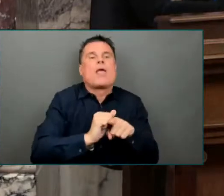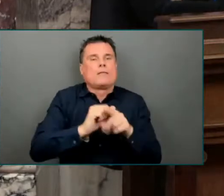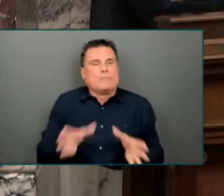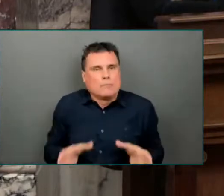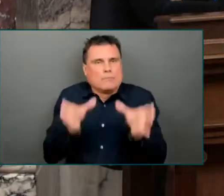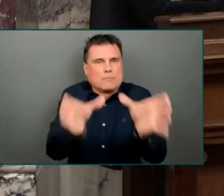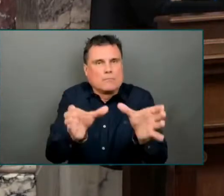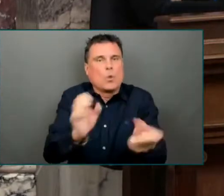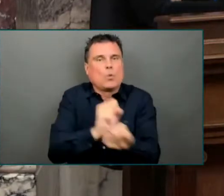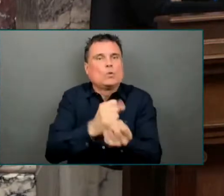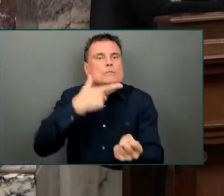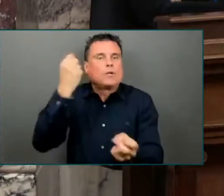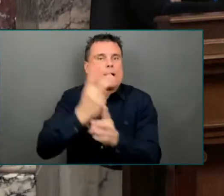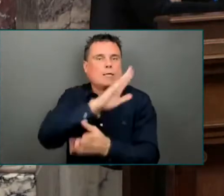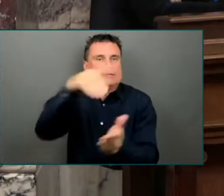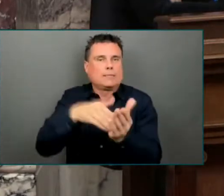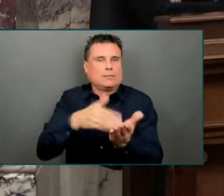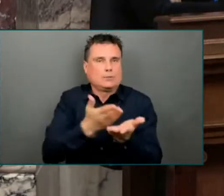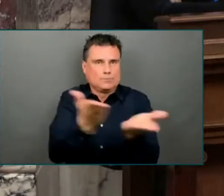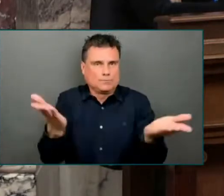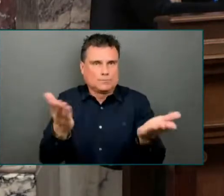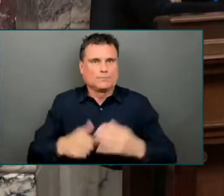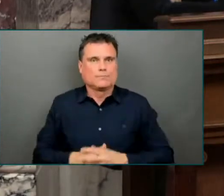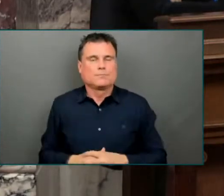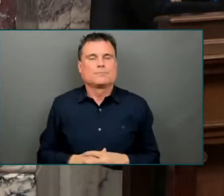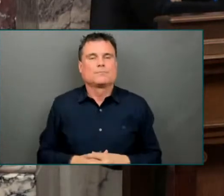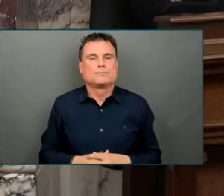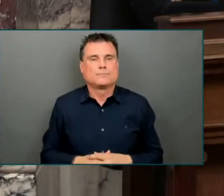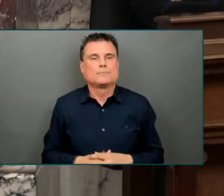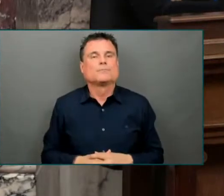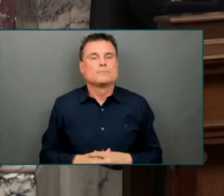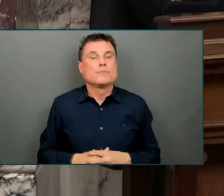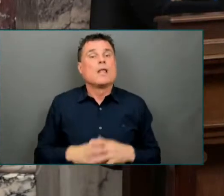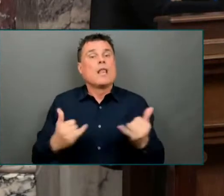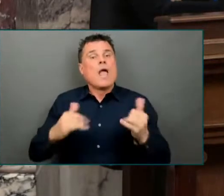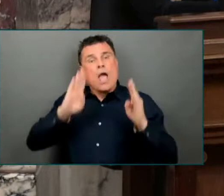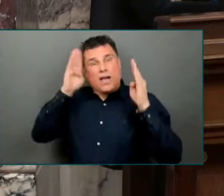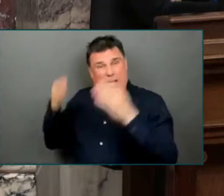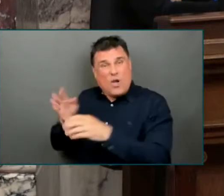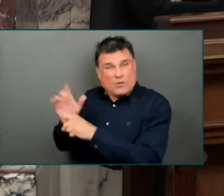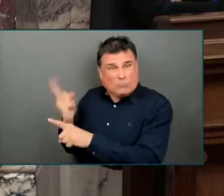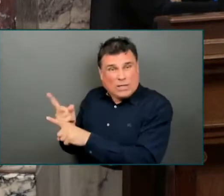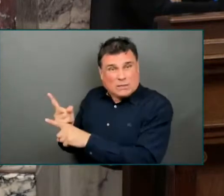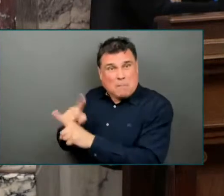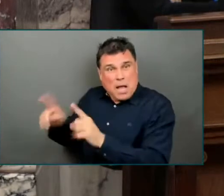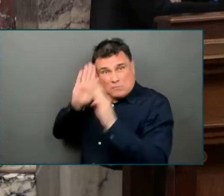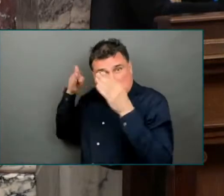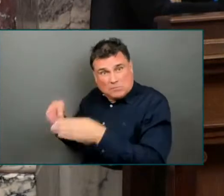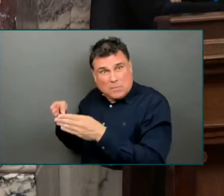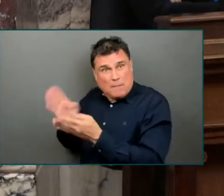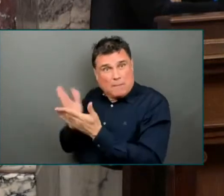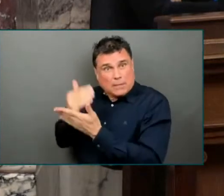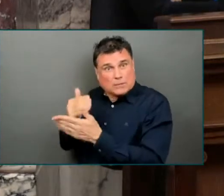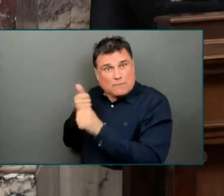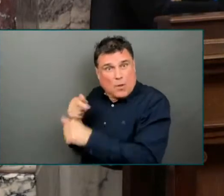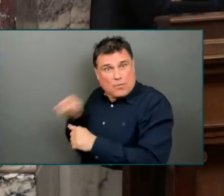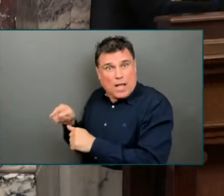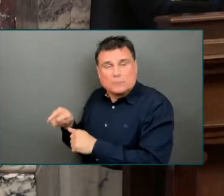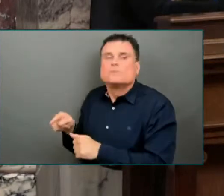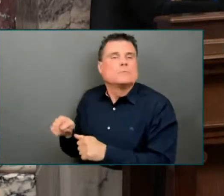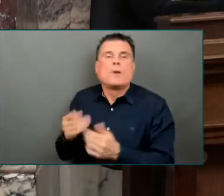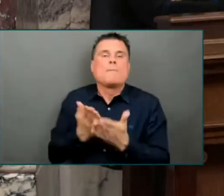system. Budget 2021 helps to address systemic racism in healthcare and make sure